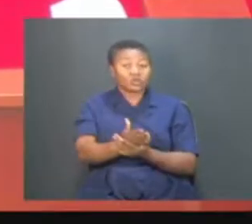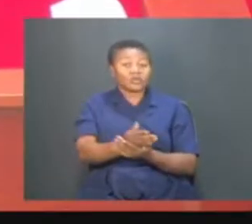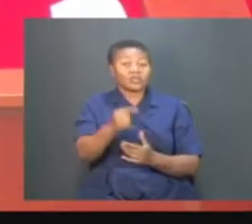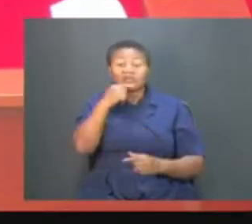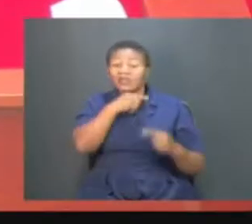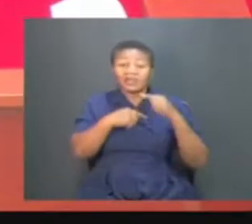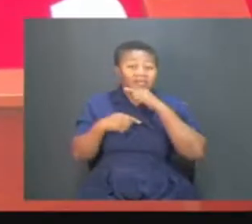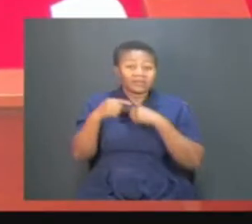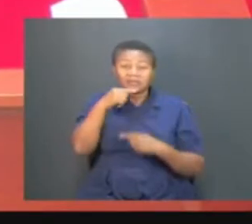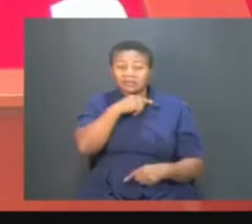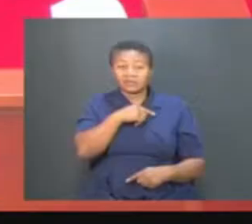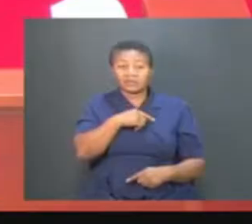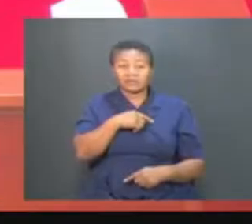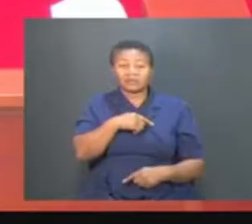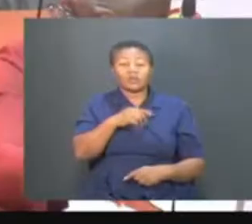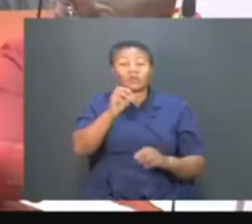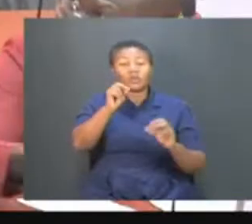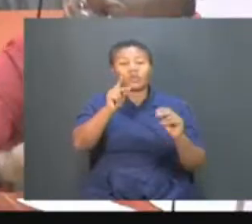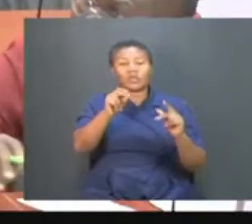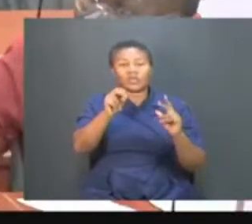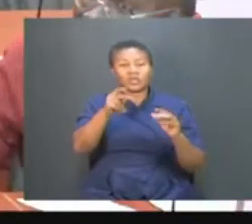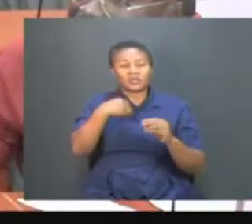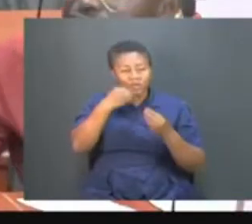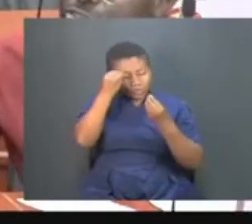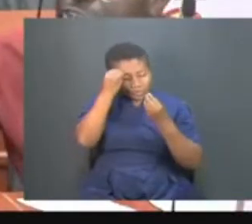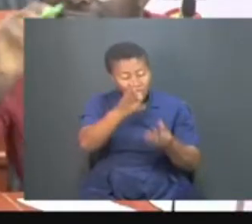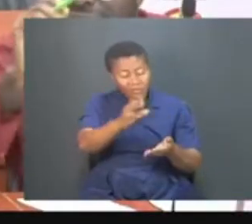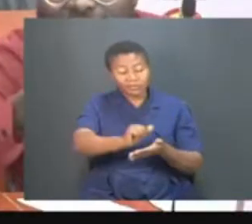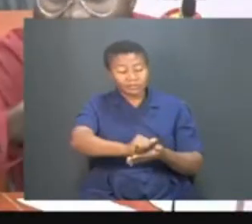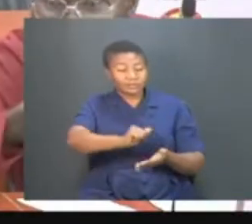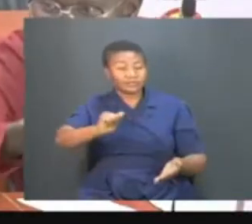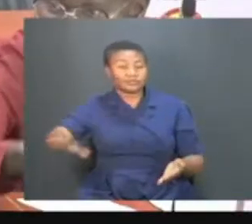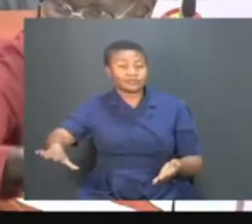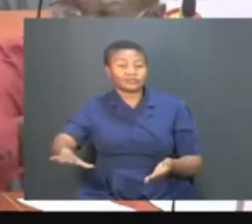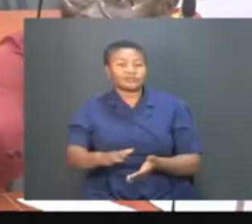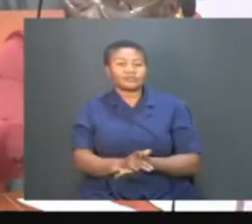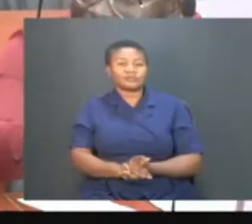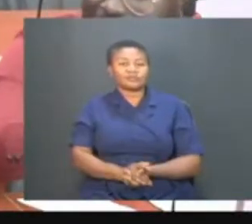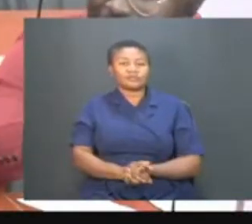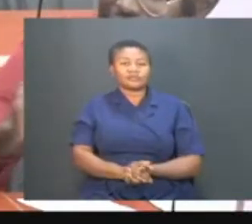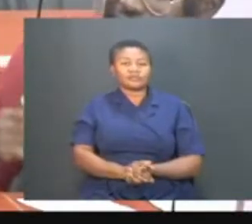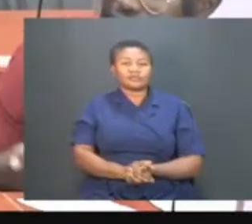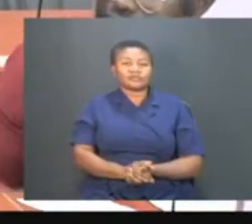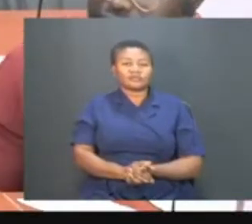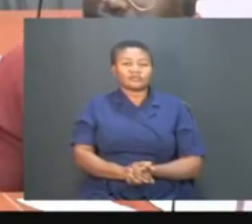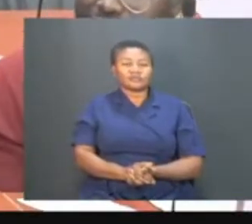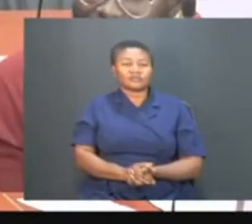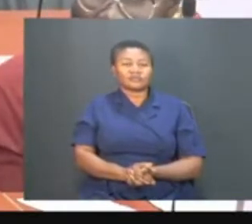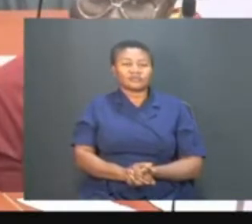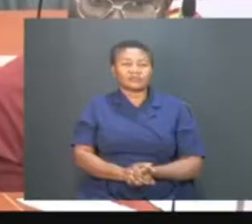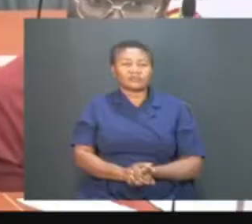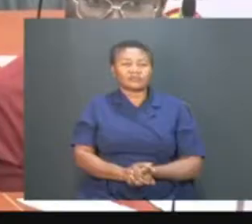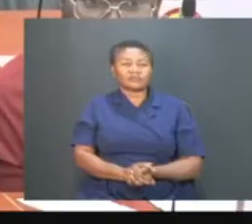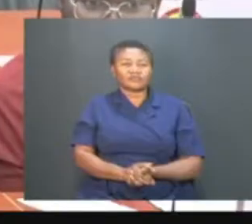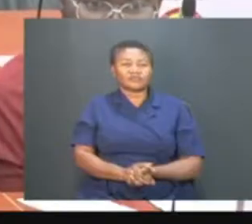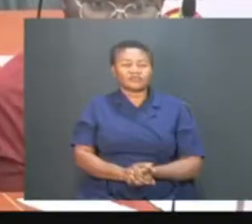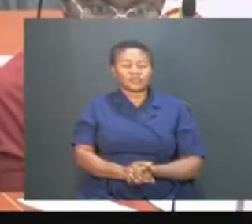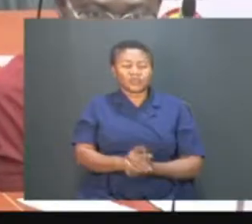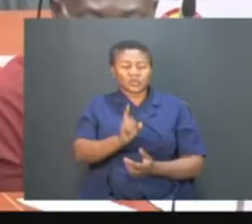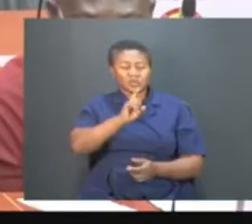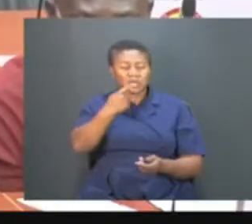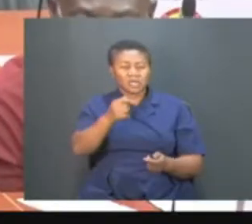that. Mr. Speaker, I've withdrawn. So you're deceiving us. Mr. Speaker, they talk about exchange